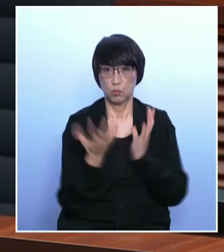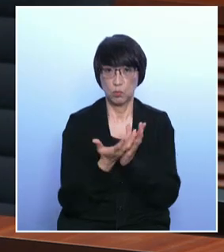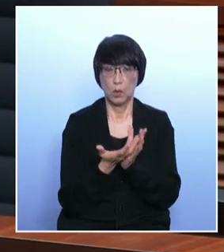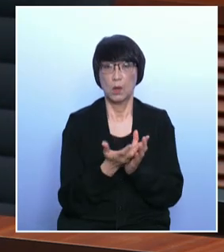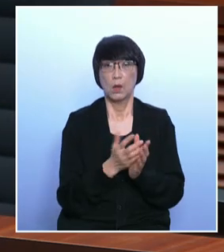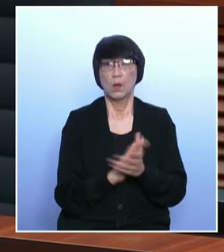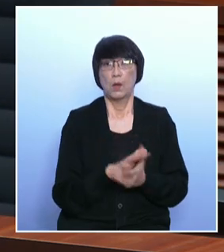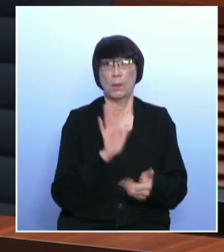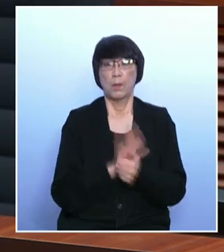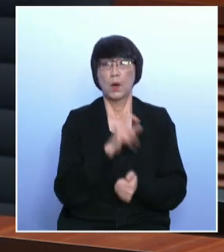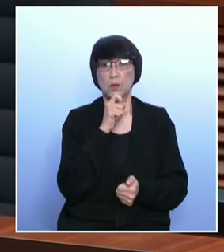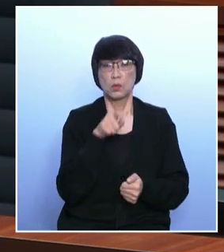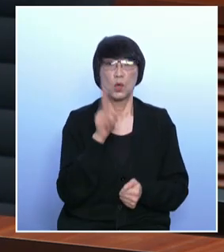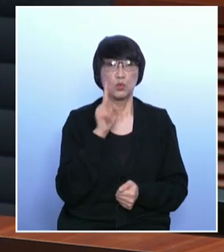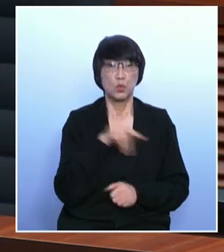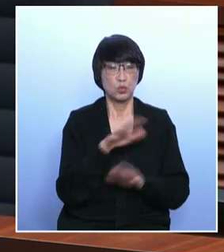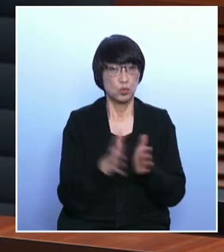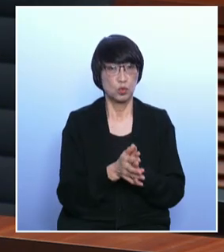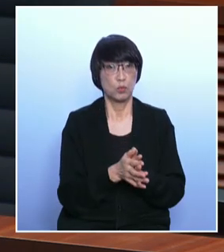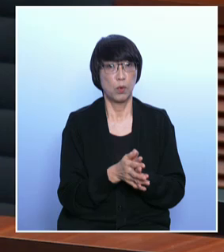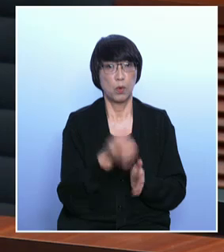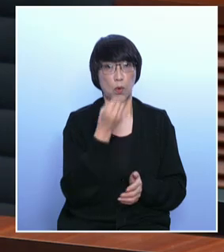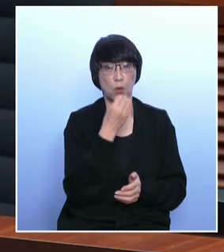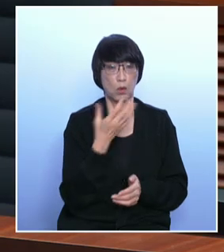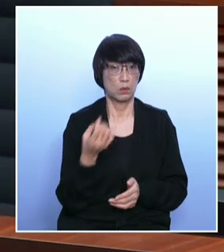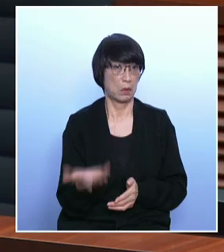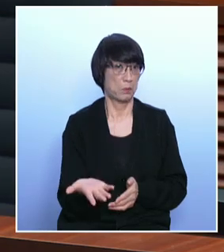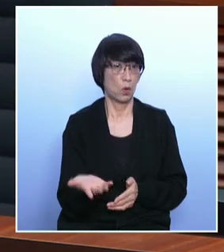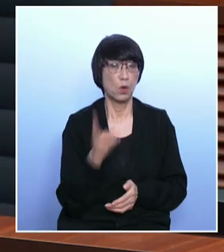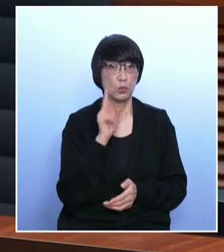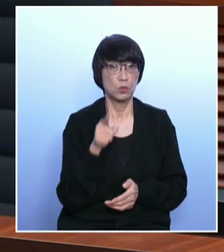They work in both private sectors